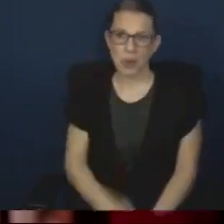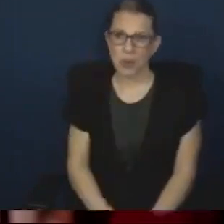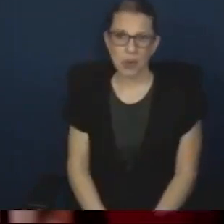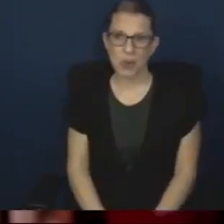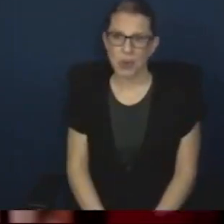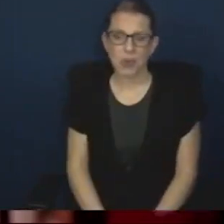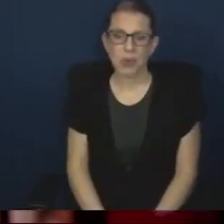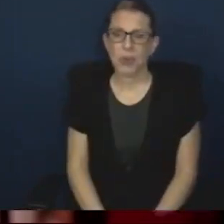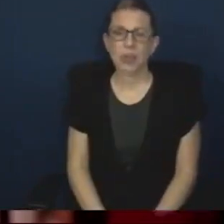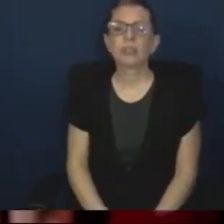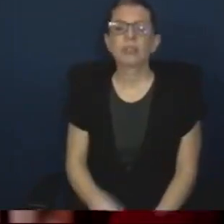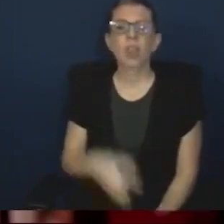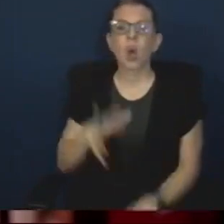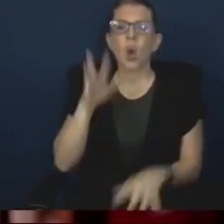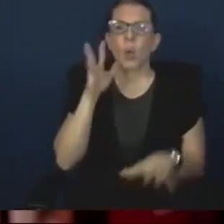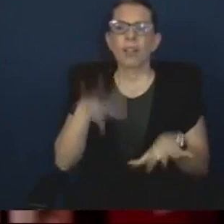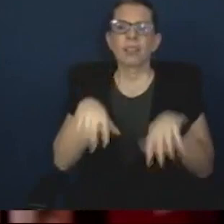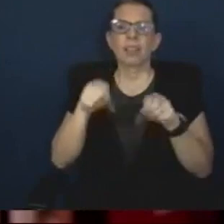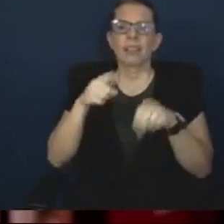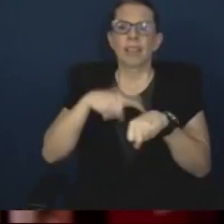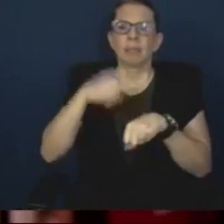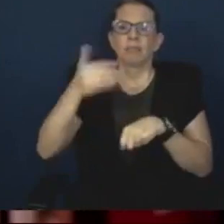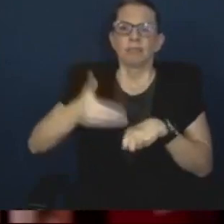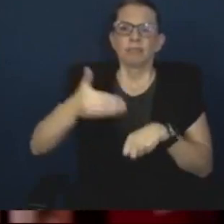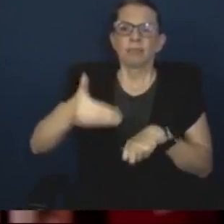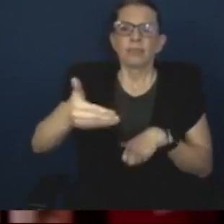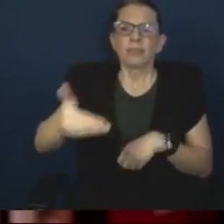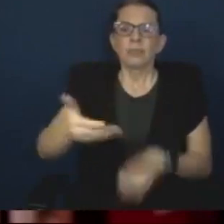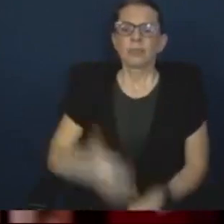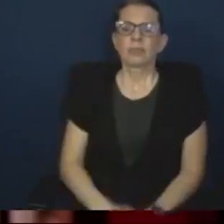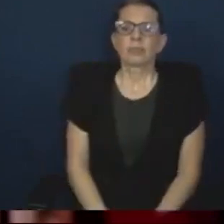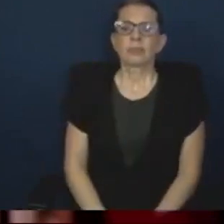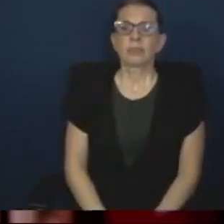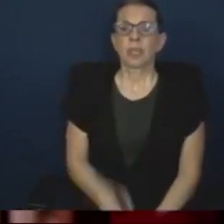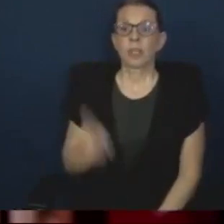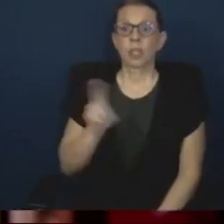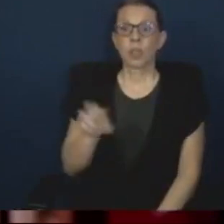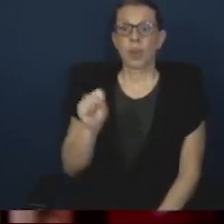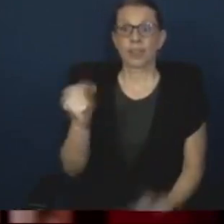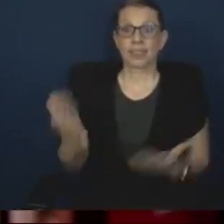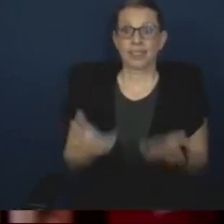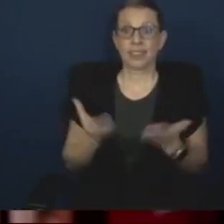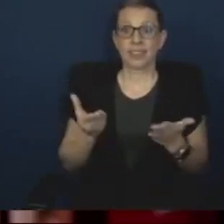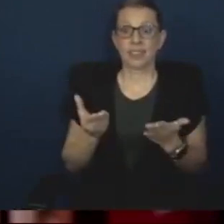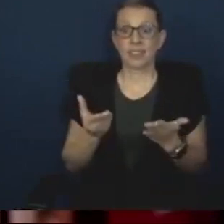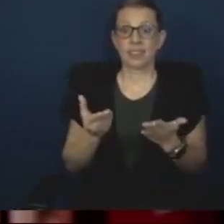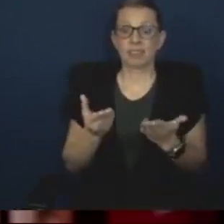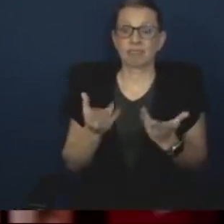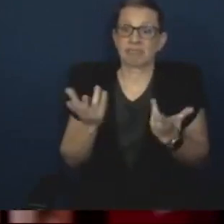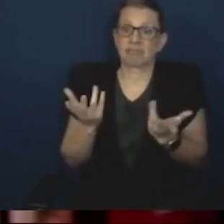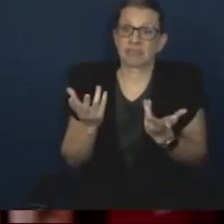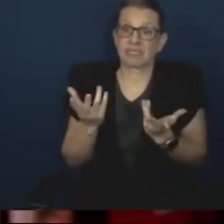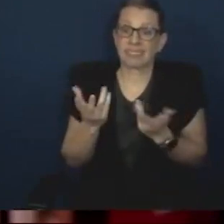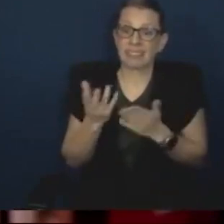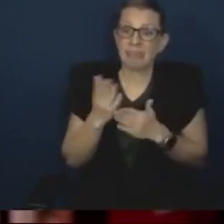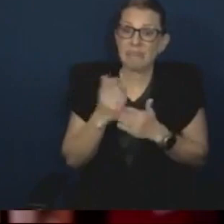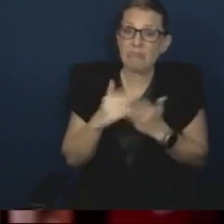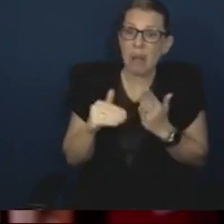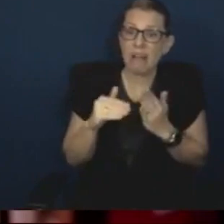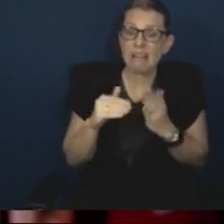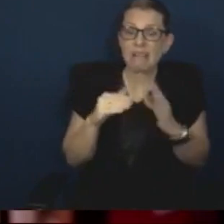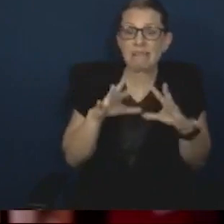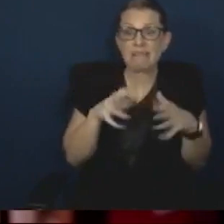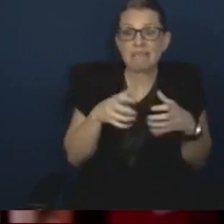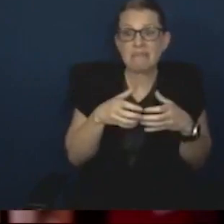going to take some time. Because not only here in the U.S. is only a fraction of the population vaccinated